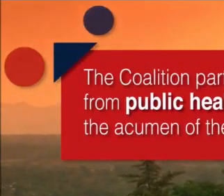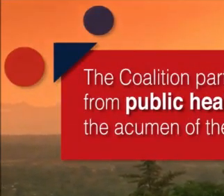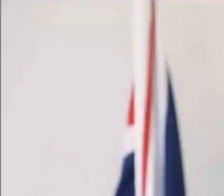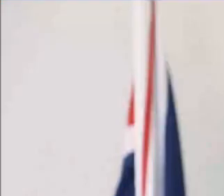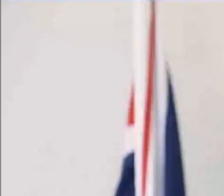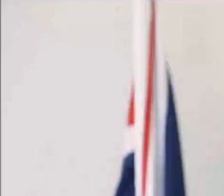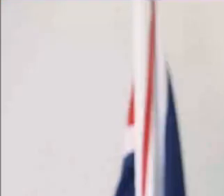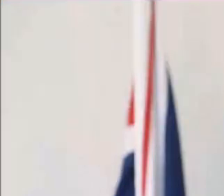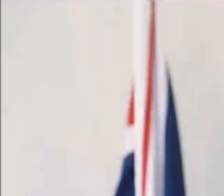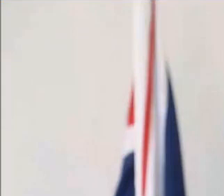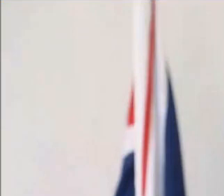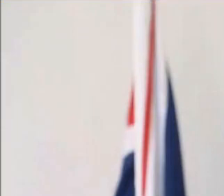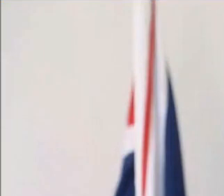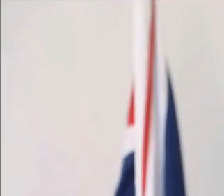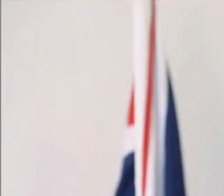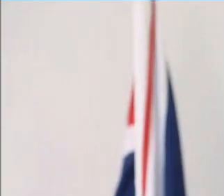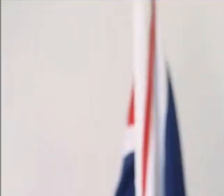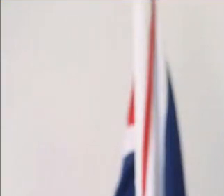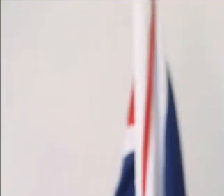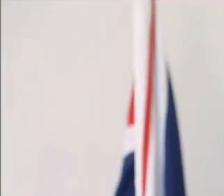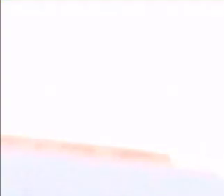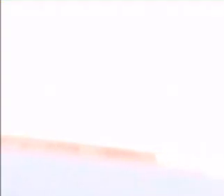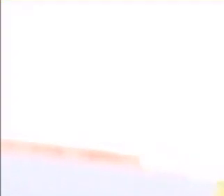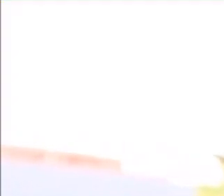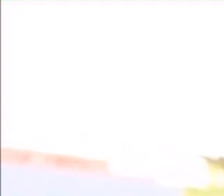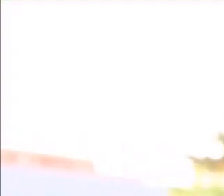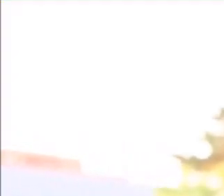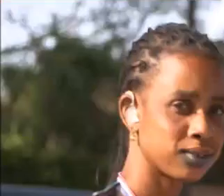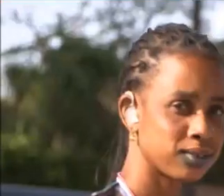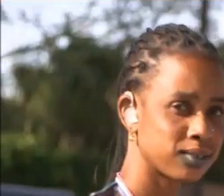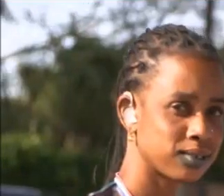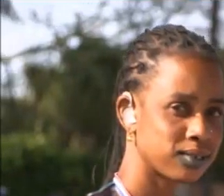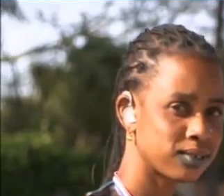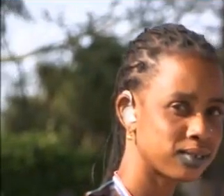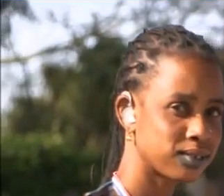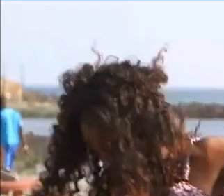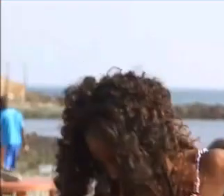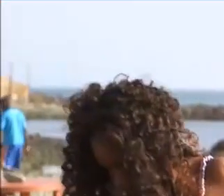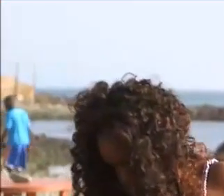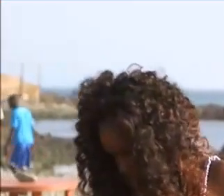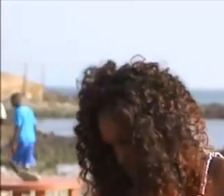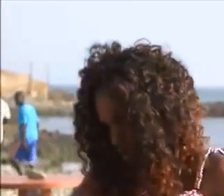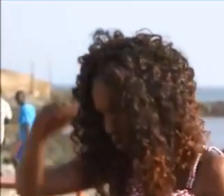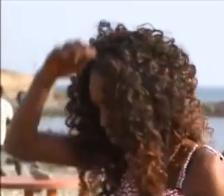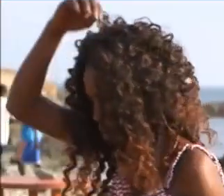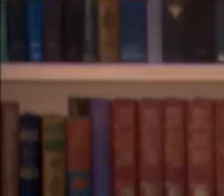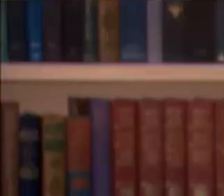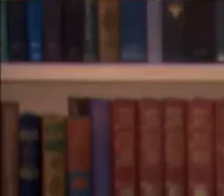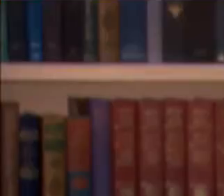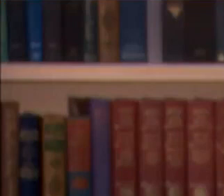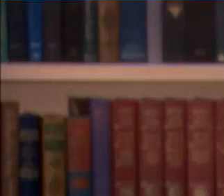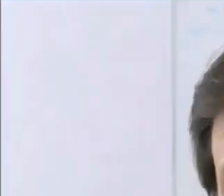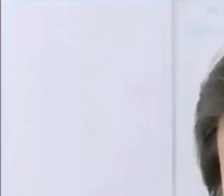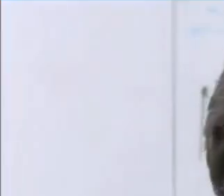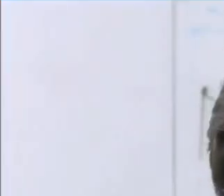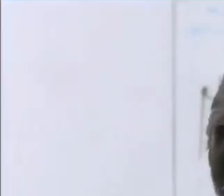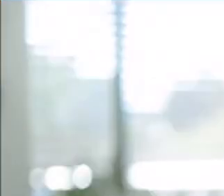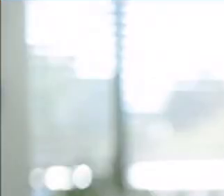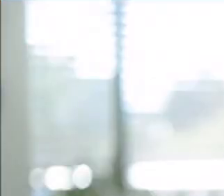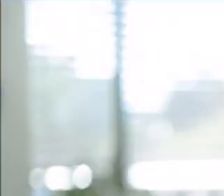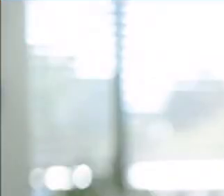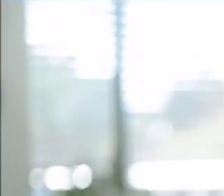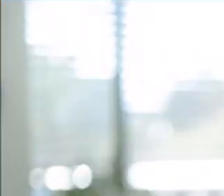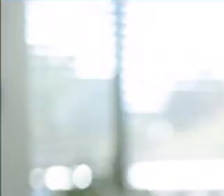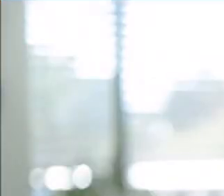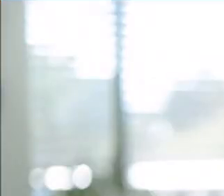As well as addressing HIV amongst men, it will help men protect their female partners too. We are proud. We are proud.